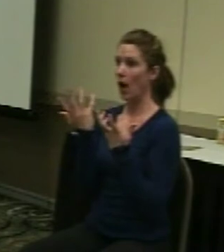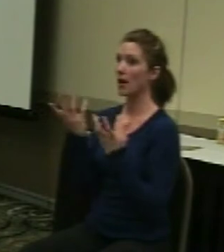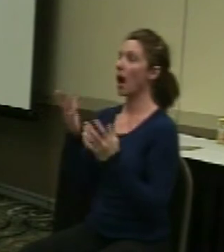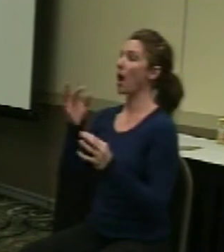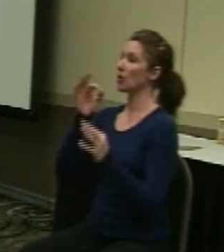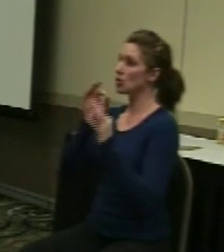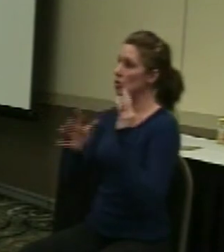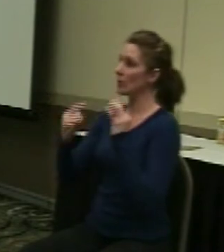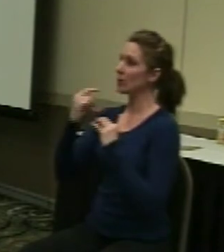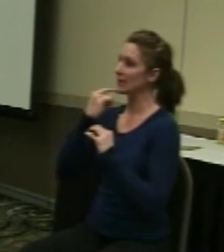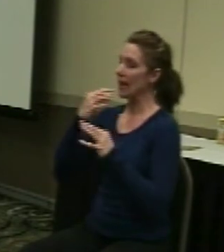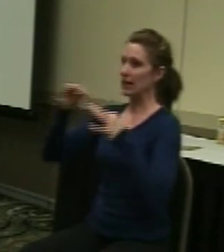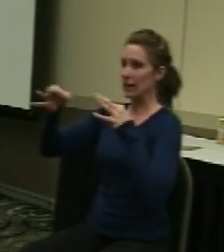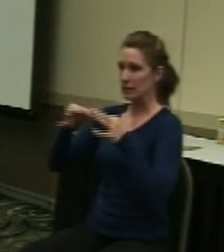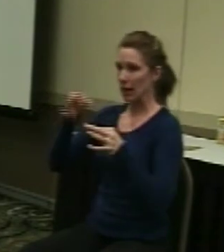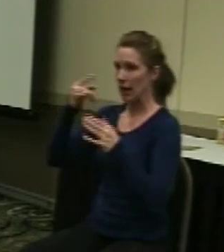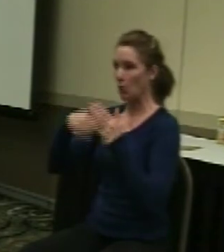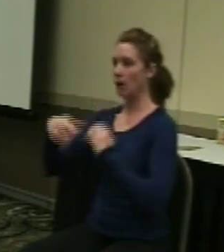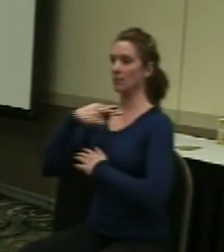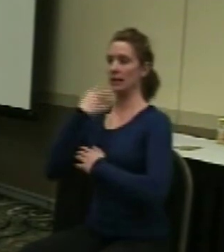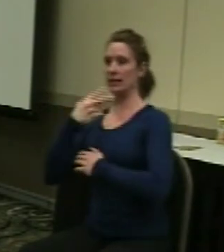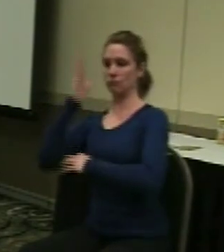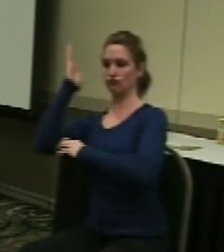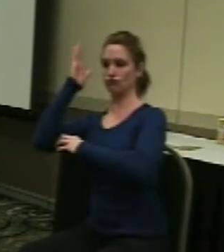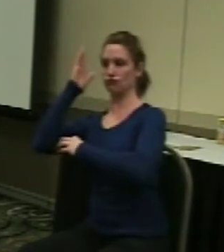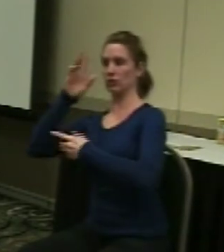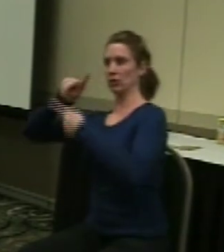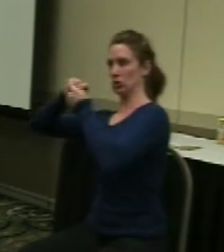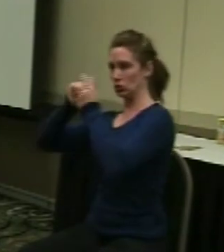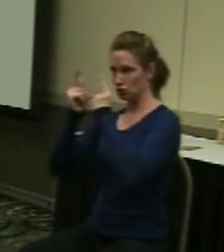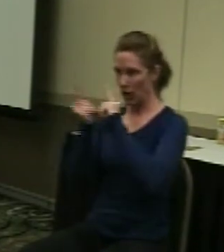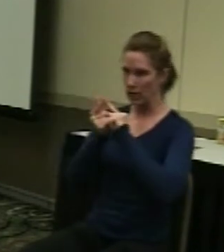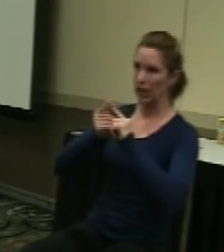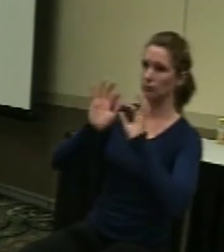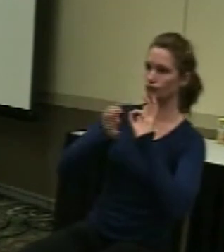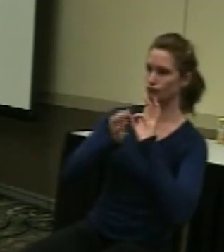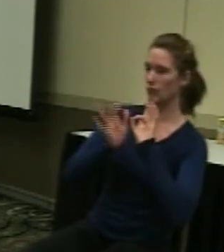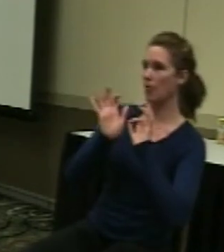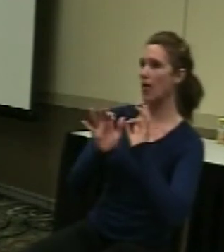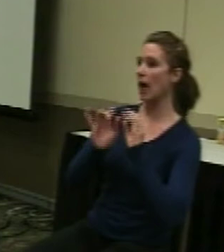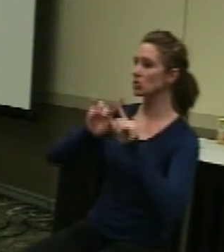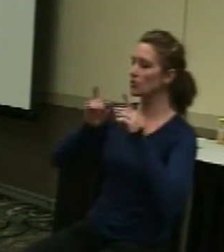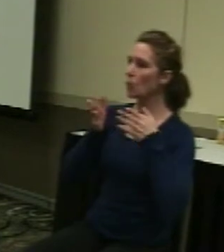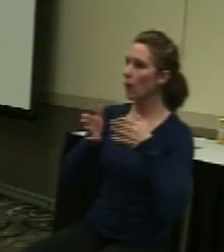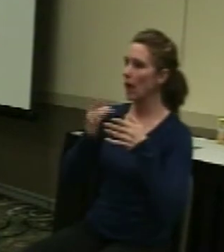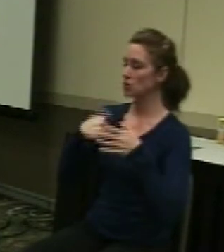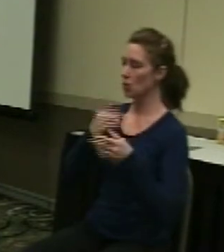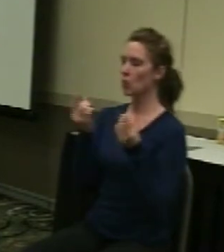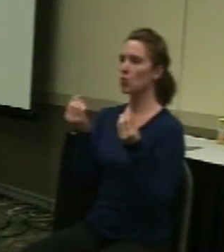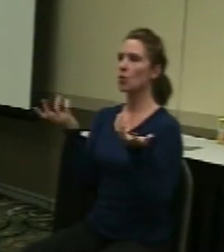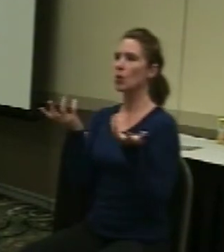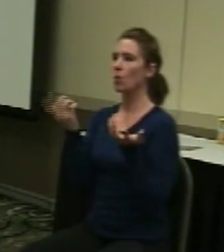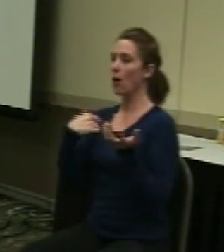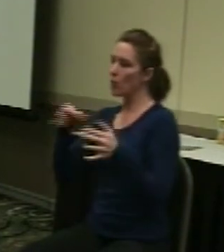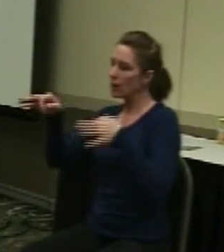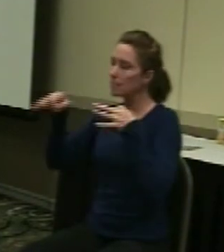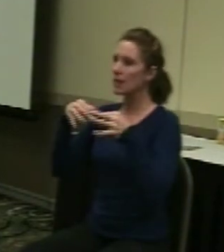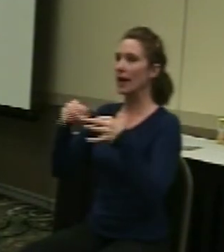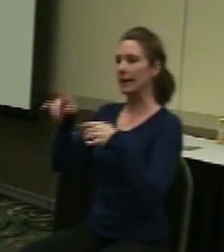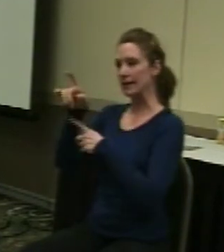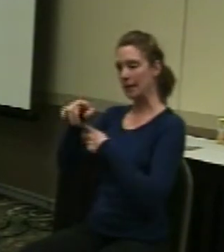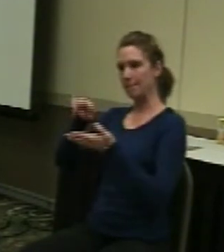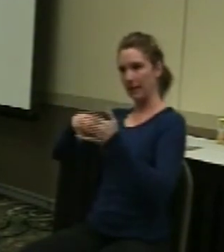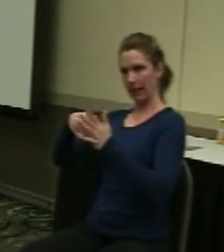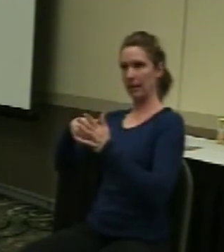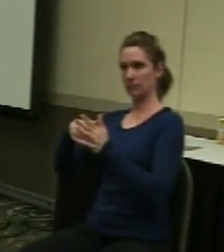what is being said in a different way, right? So what we are doing is we're explaining the meaning